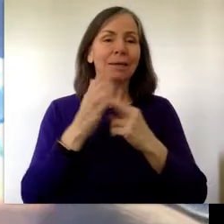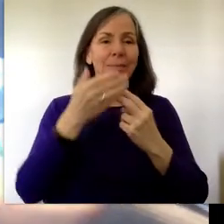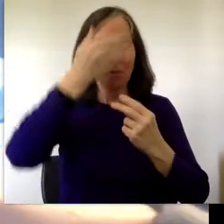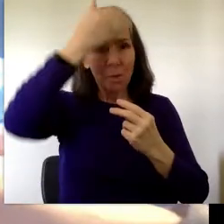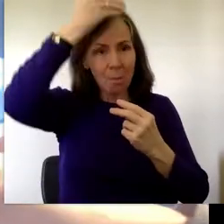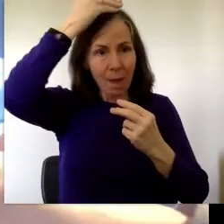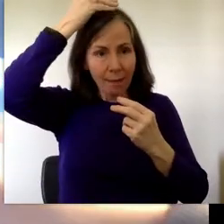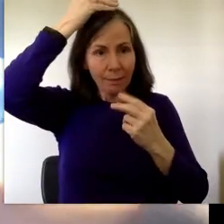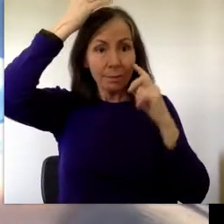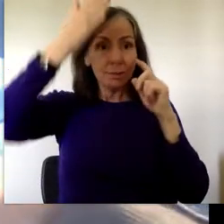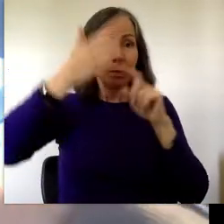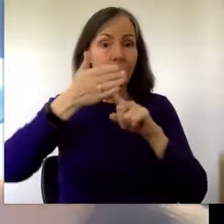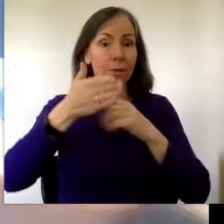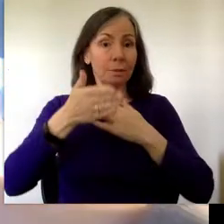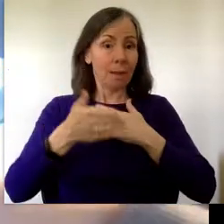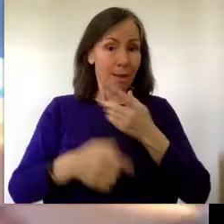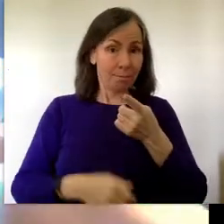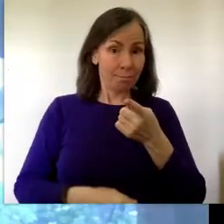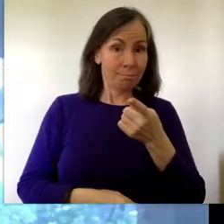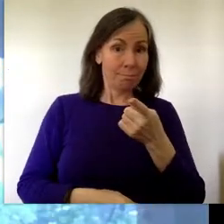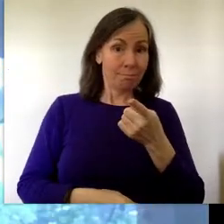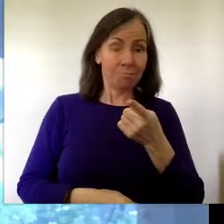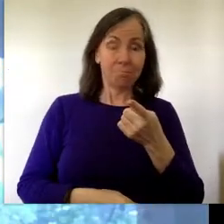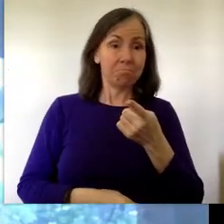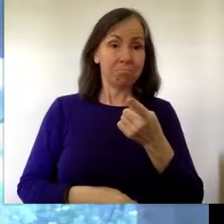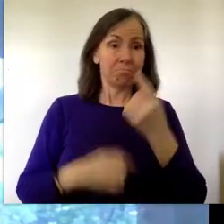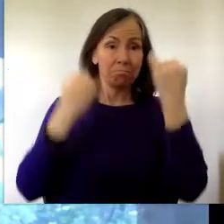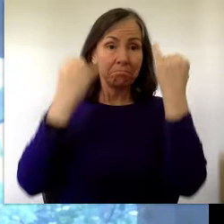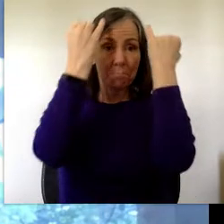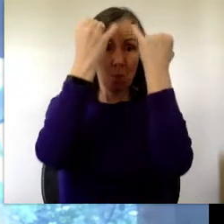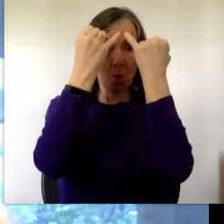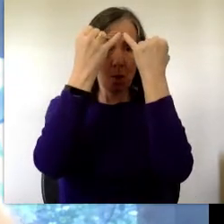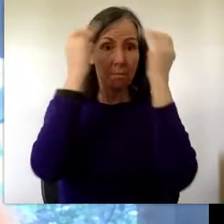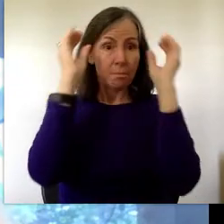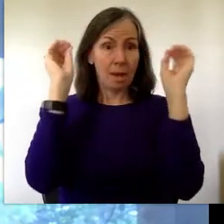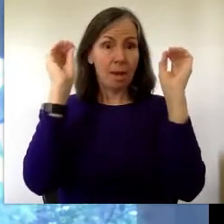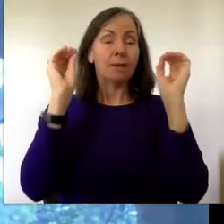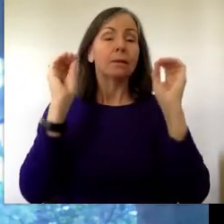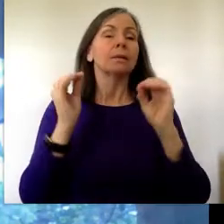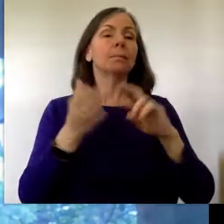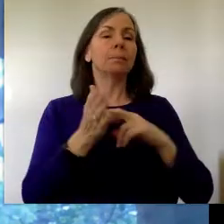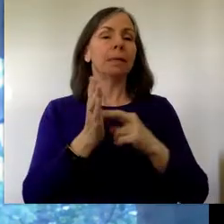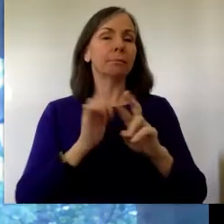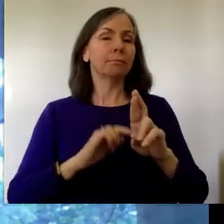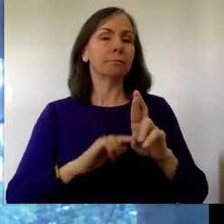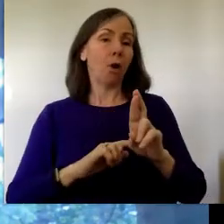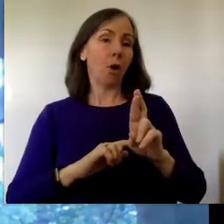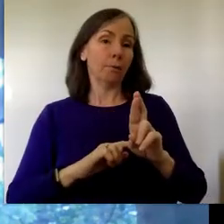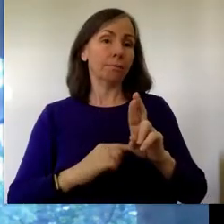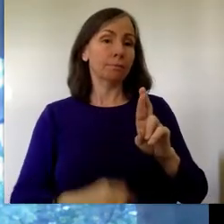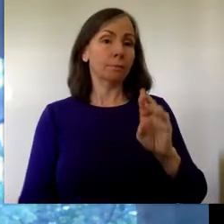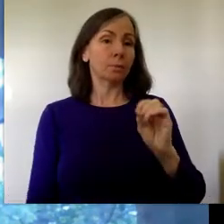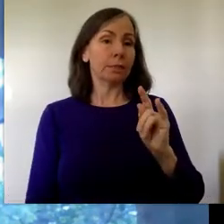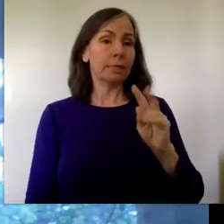see I don't have any point, so I would click recessive. So just check out what you have.